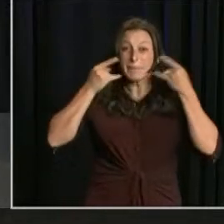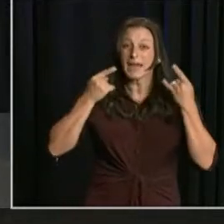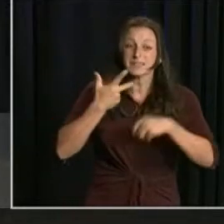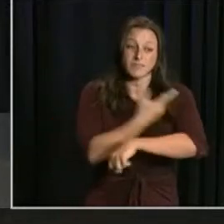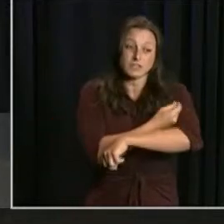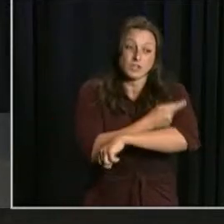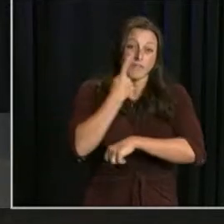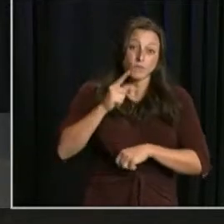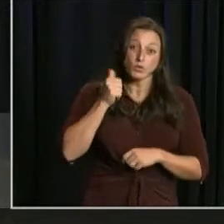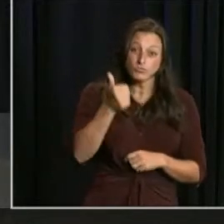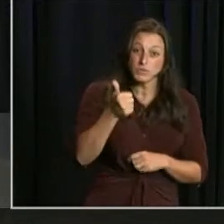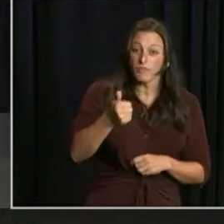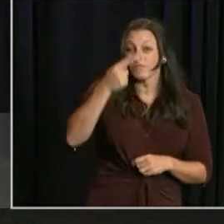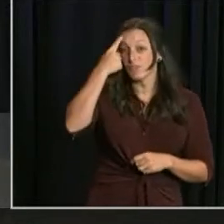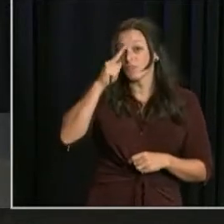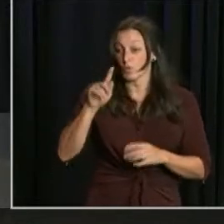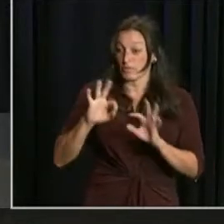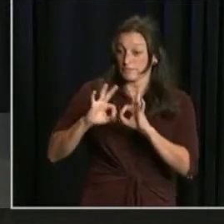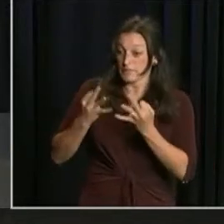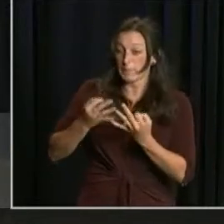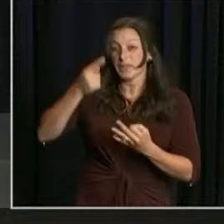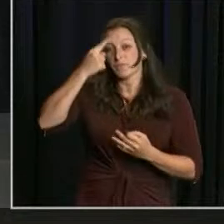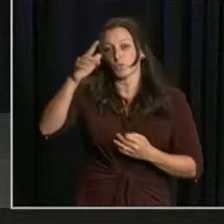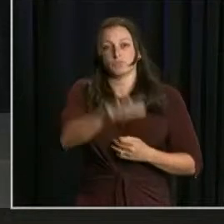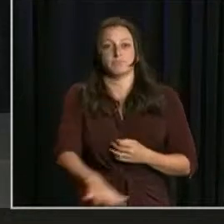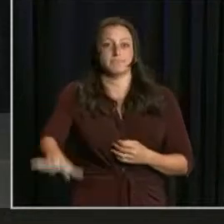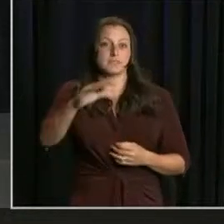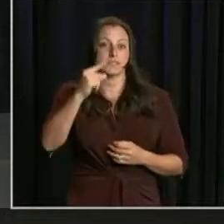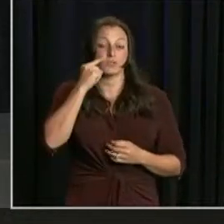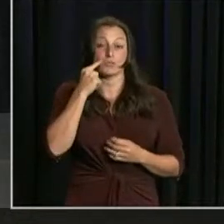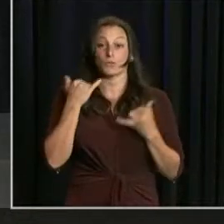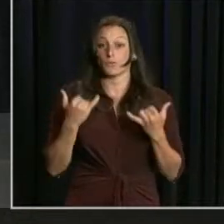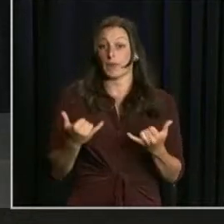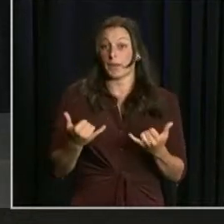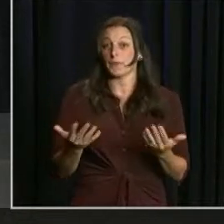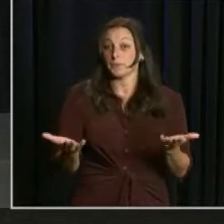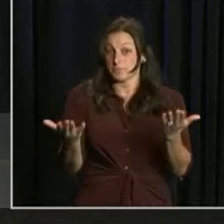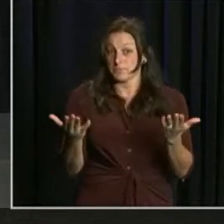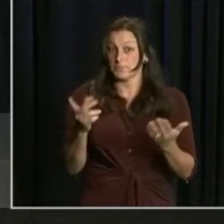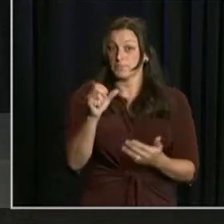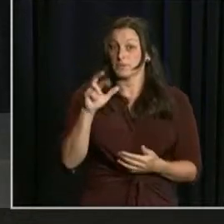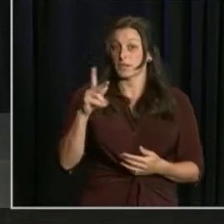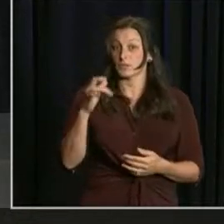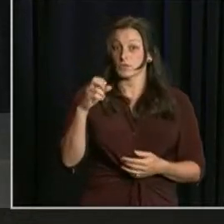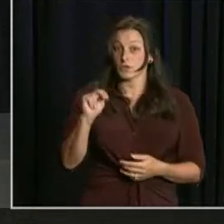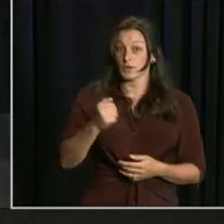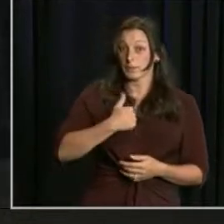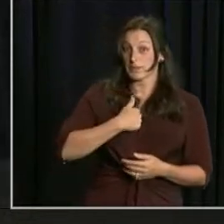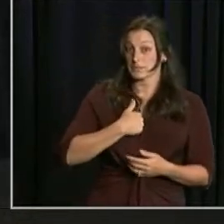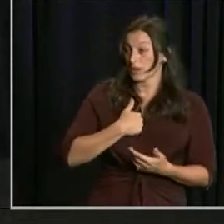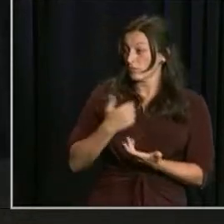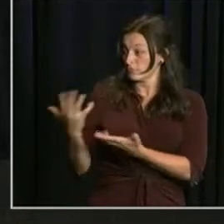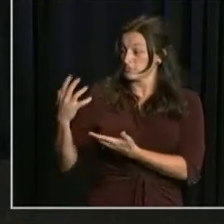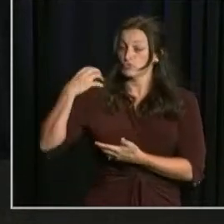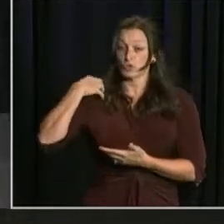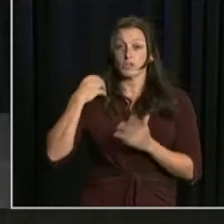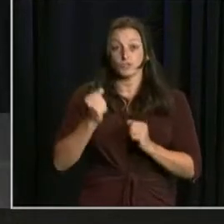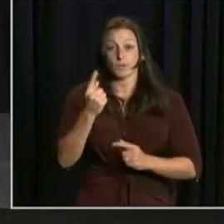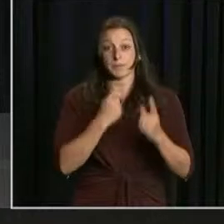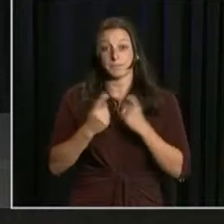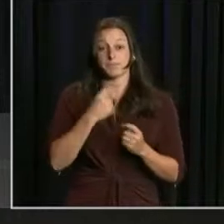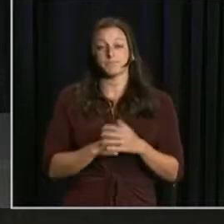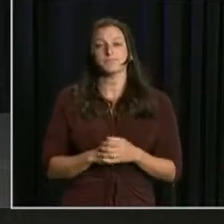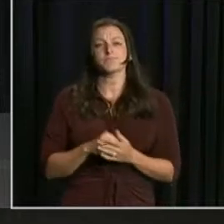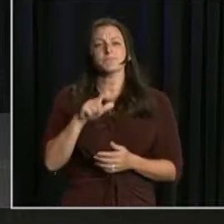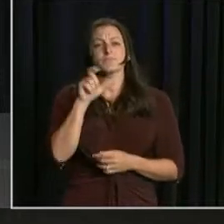for yourself, do it for your family, and do it for San Antonio. With that, Dr. Kurian, myself, and the judge are available for questions. Dr. Kurian,